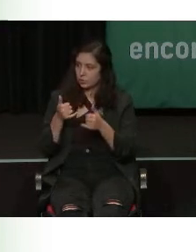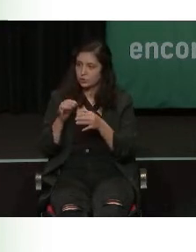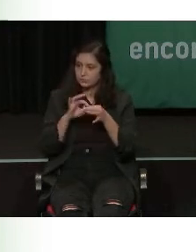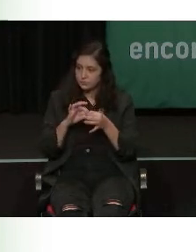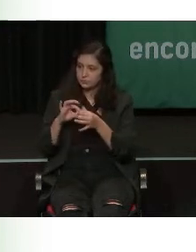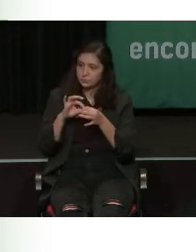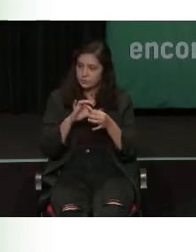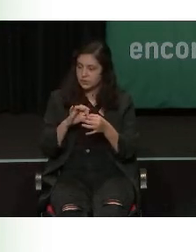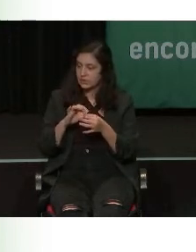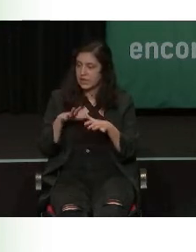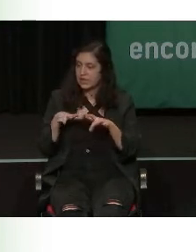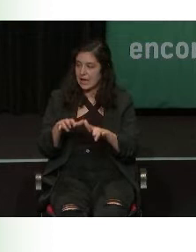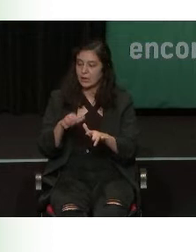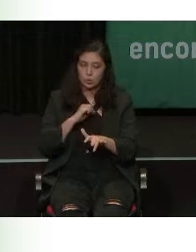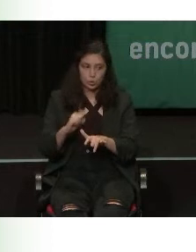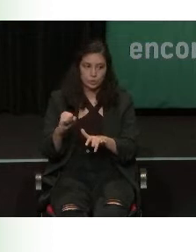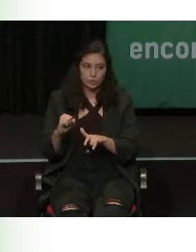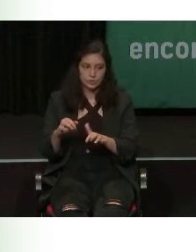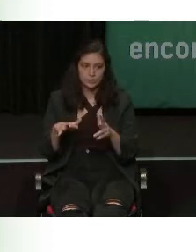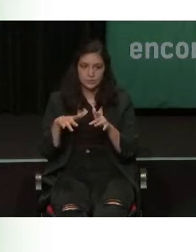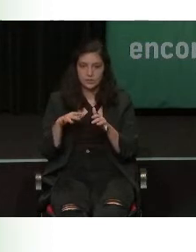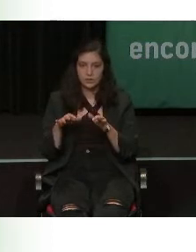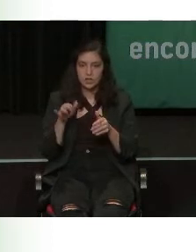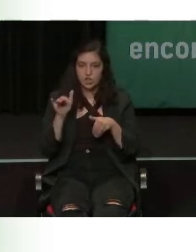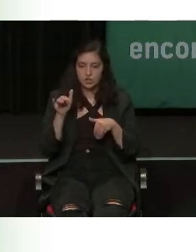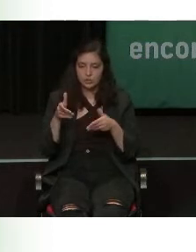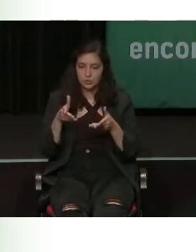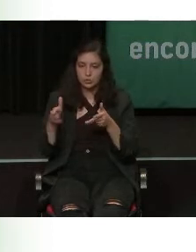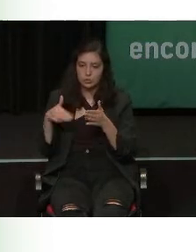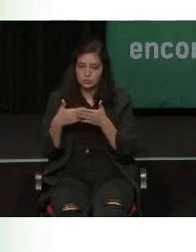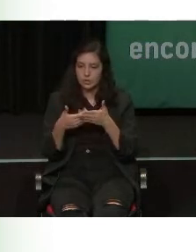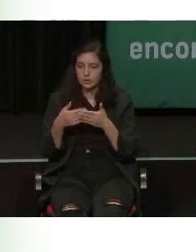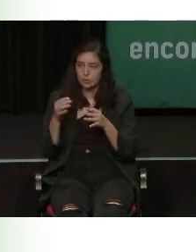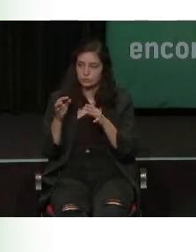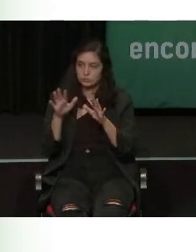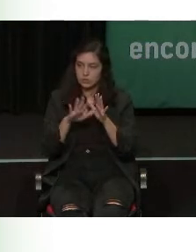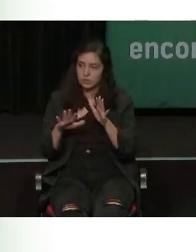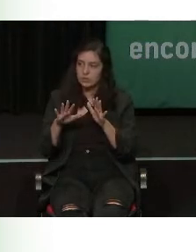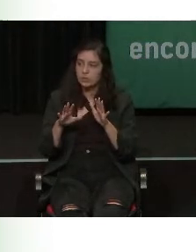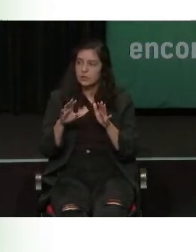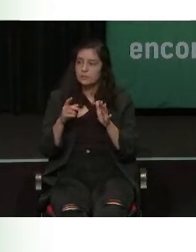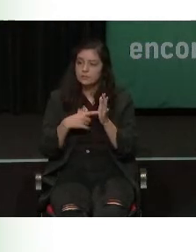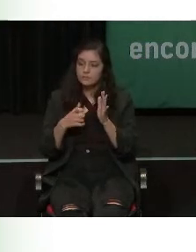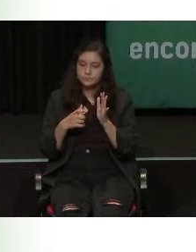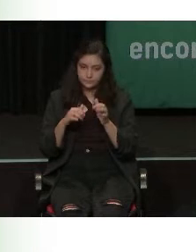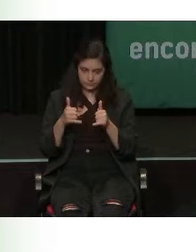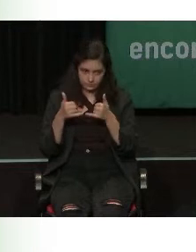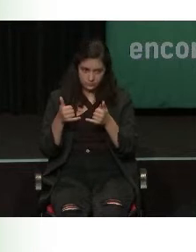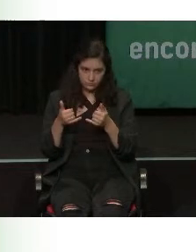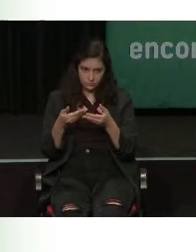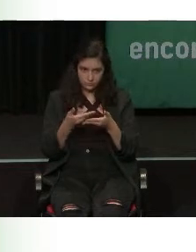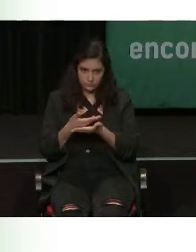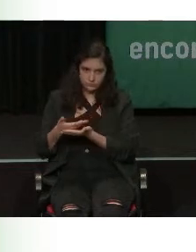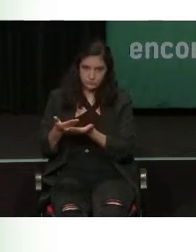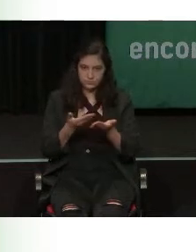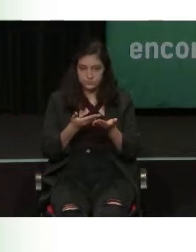for anti-cancer, Egyptian herb that we made a patent in the USA, and together with